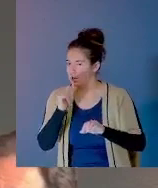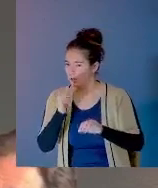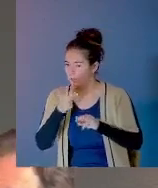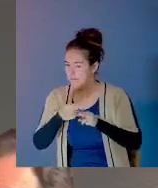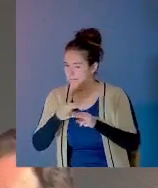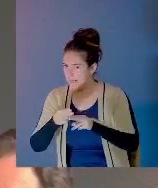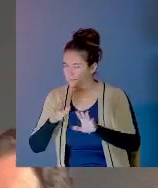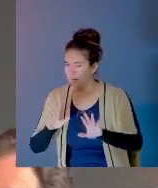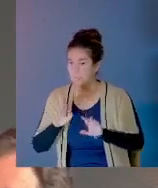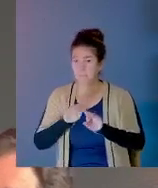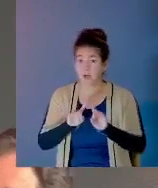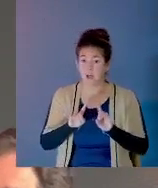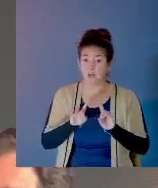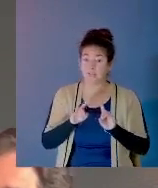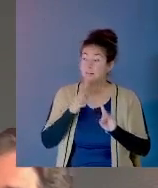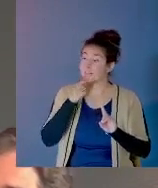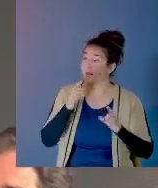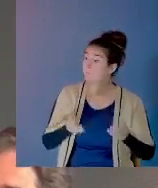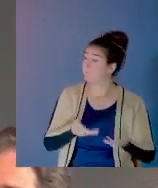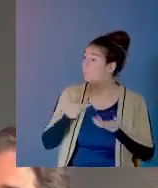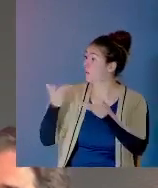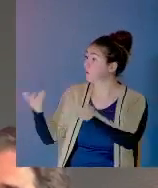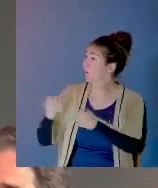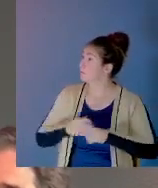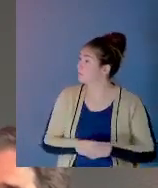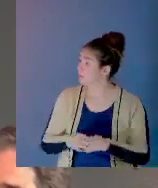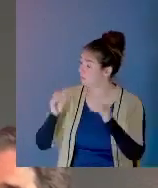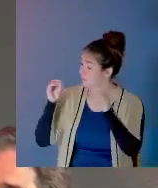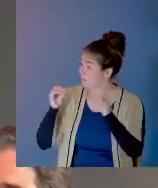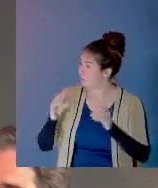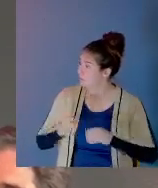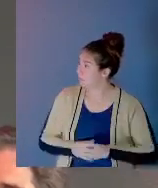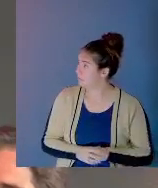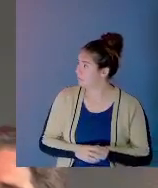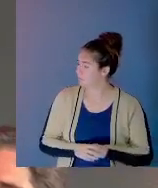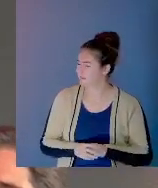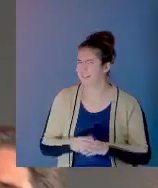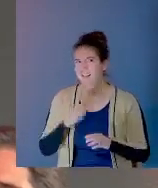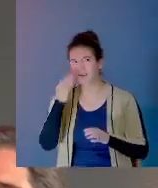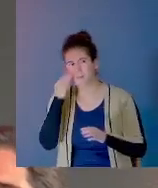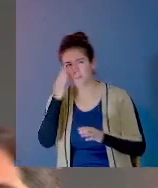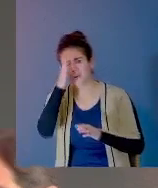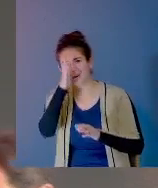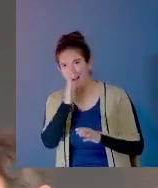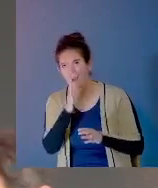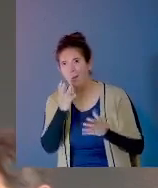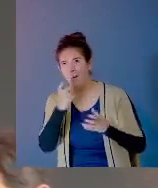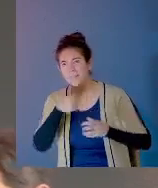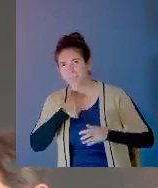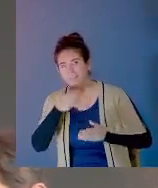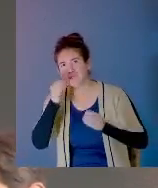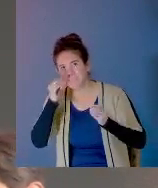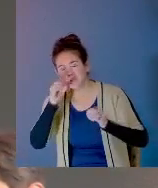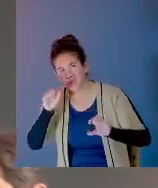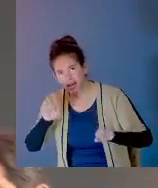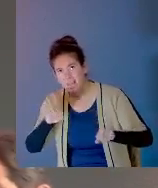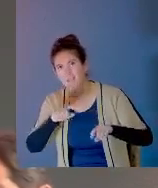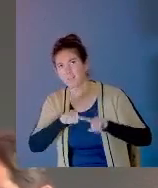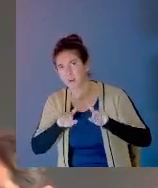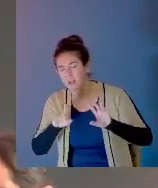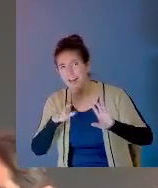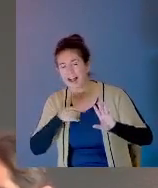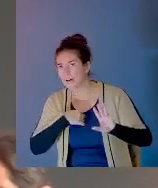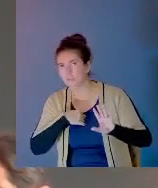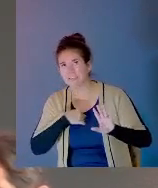Mm-hmm. And I knew God wanted me to teach, but I was the ultimate, I was the